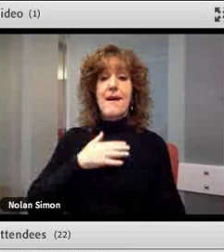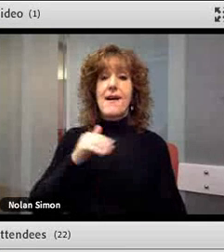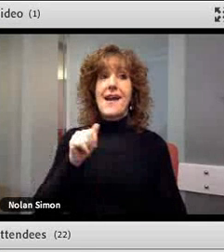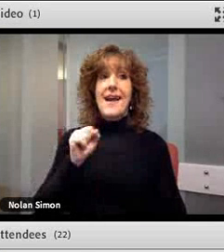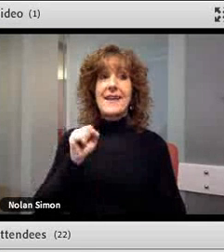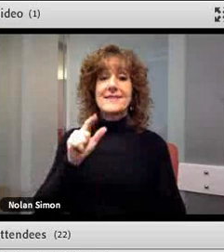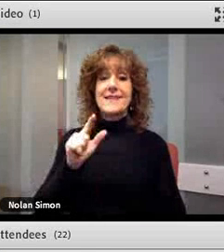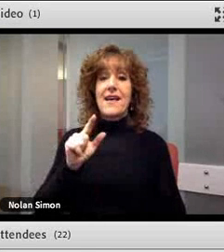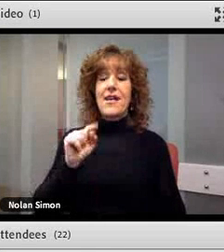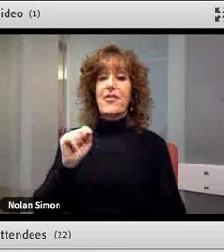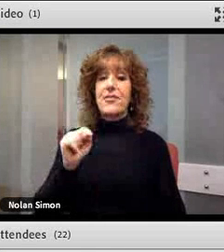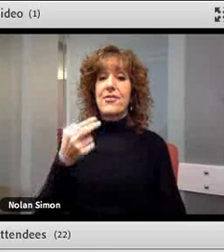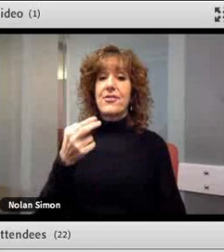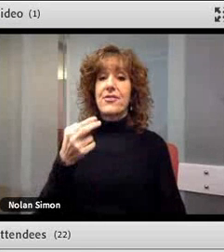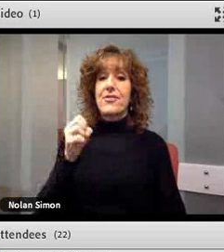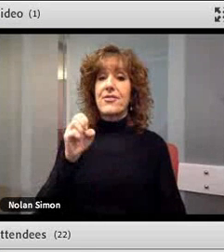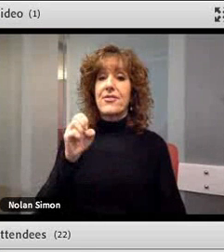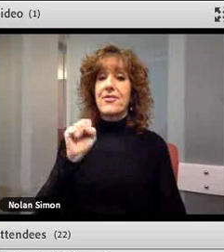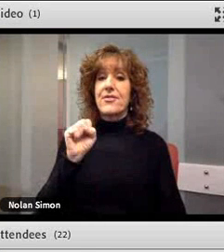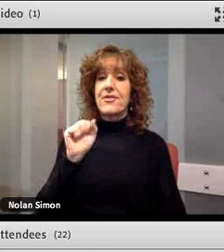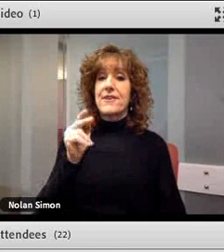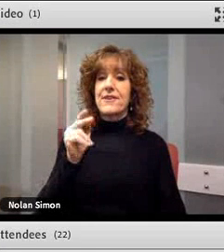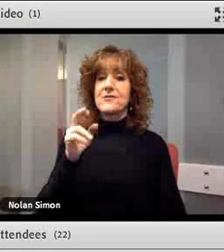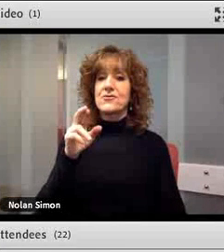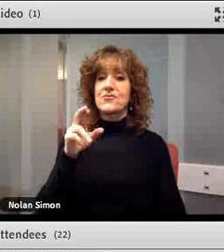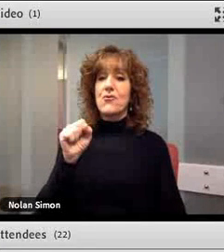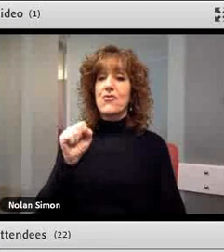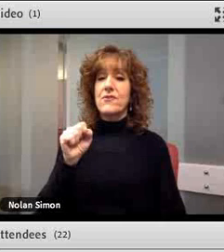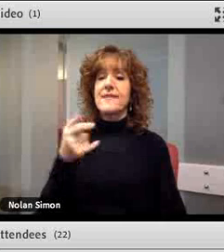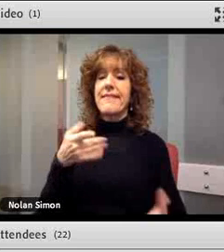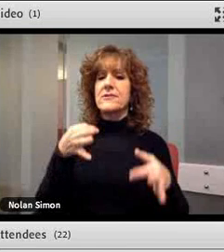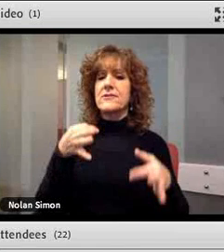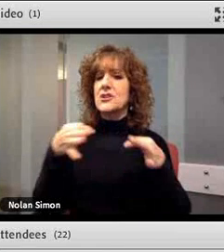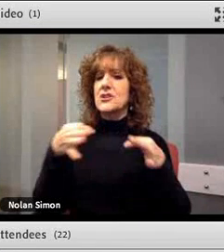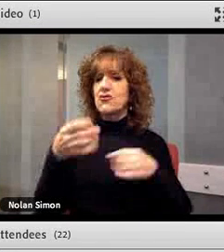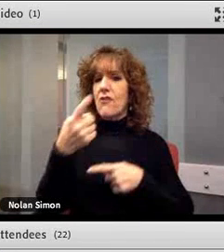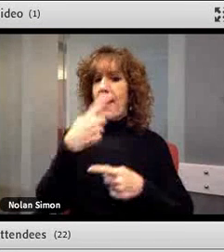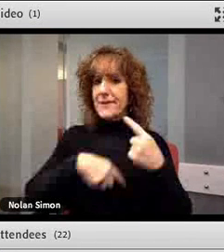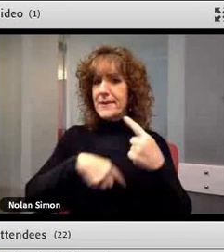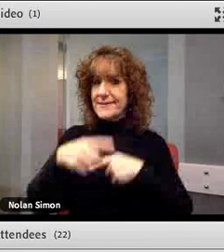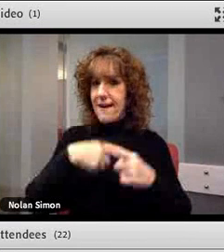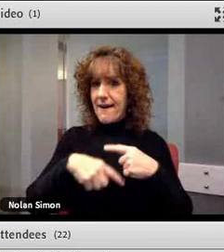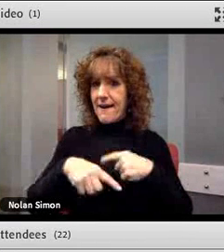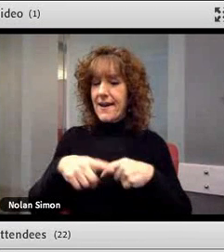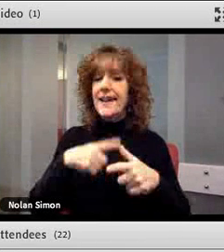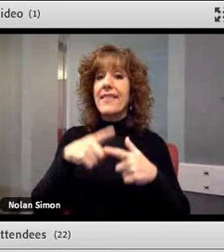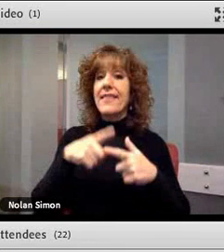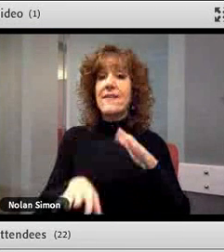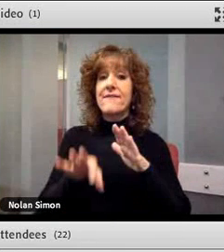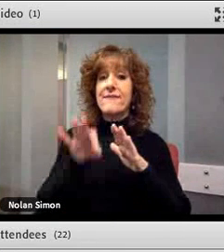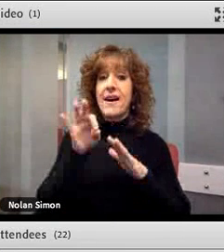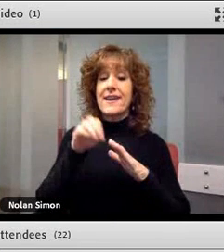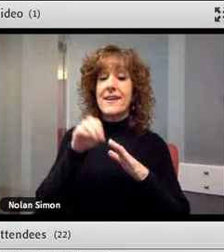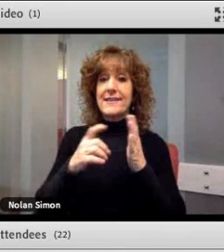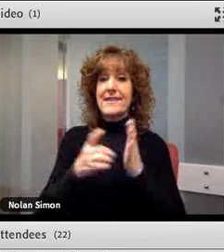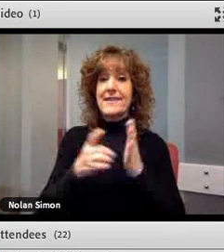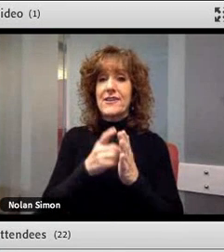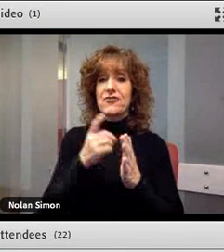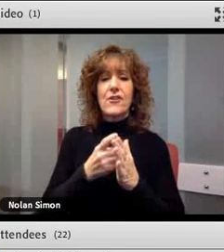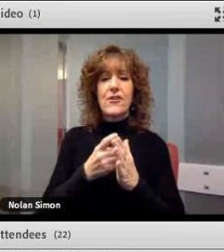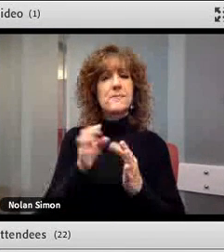myASL thesaurus. This one lets you describe signs and then find them in the dictionary. So this is good if a student